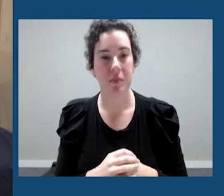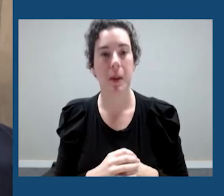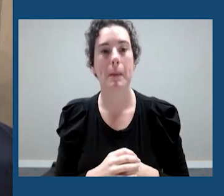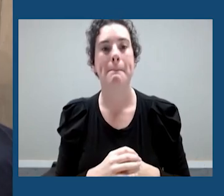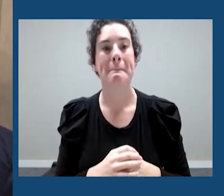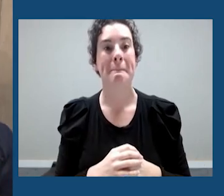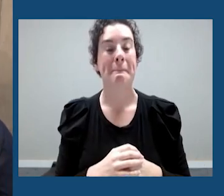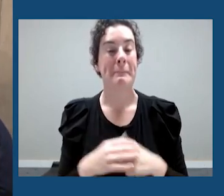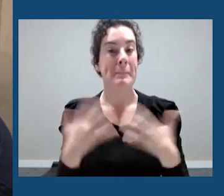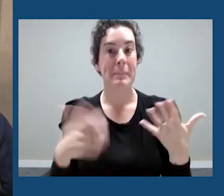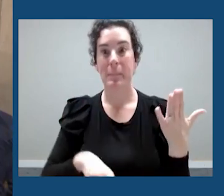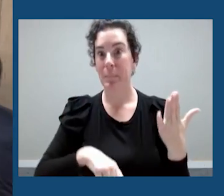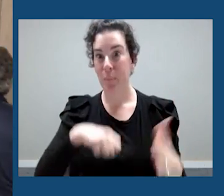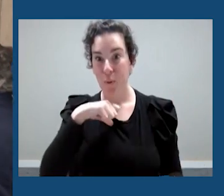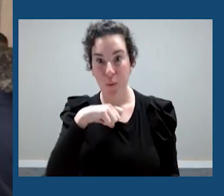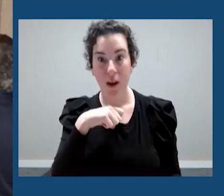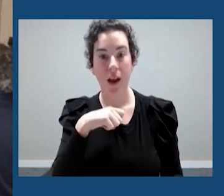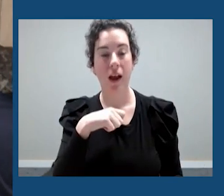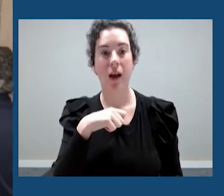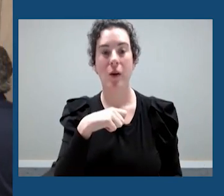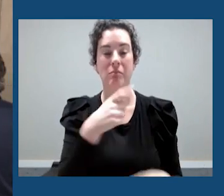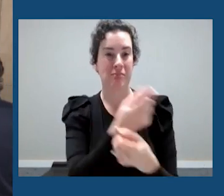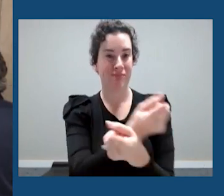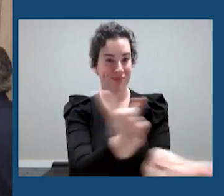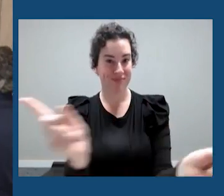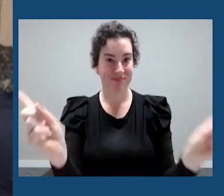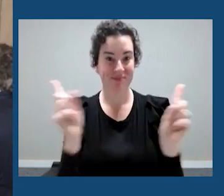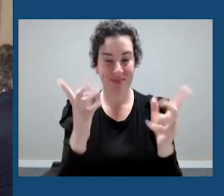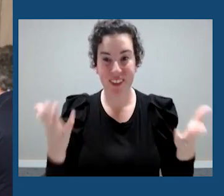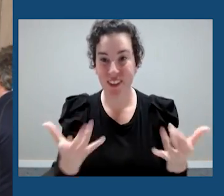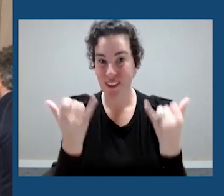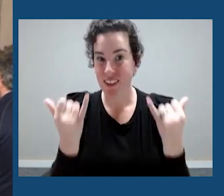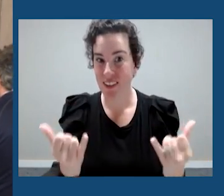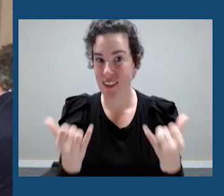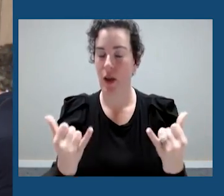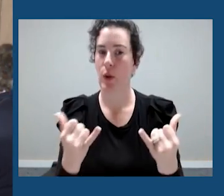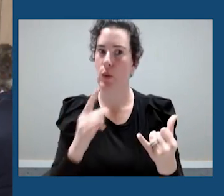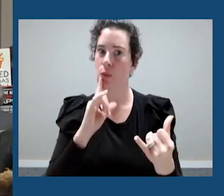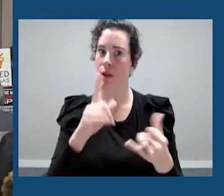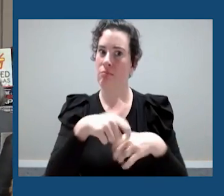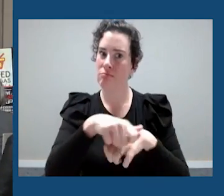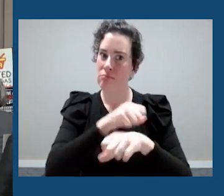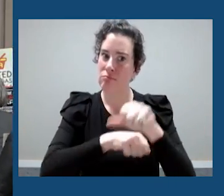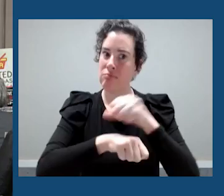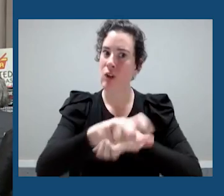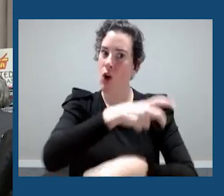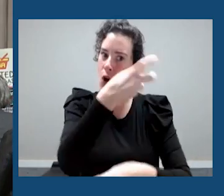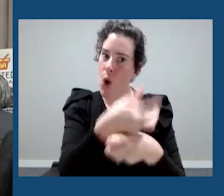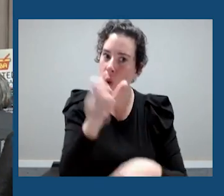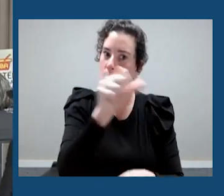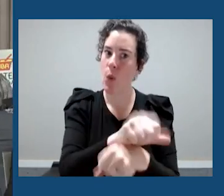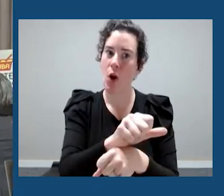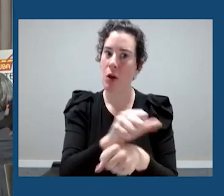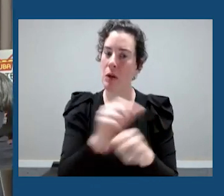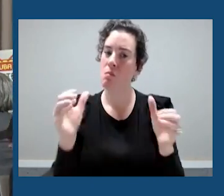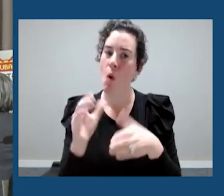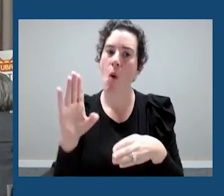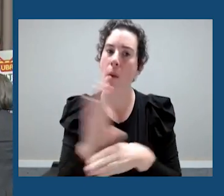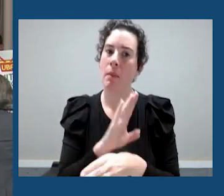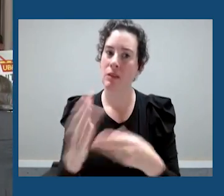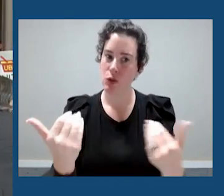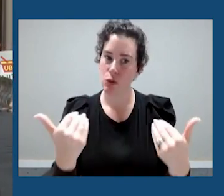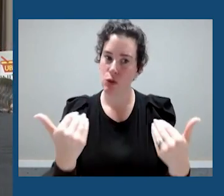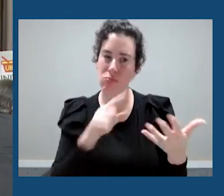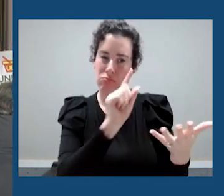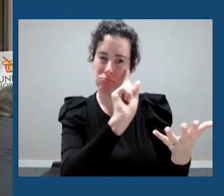So proud to be joined today by some of New York's hardest working small business owners and